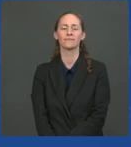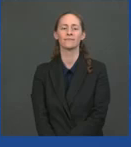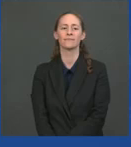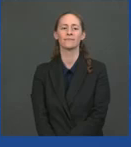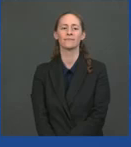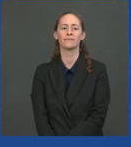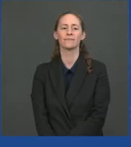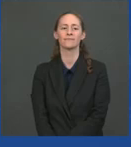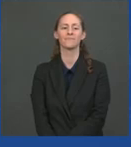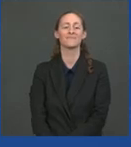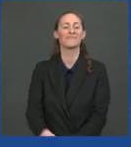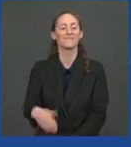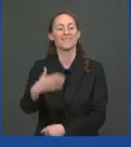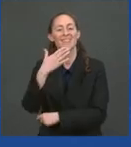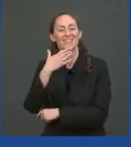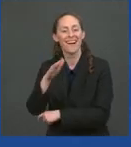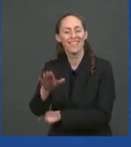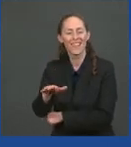Well, good afternoon, everyone.